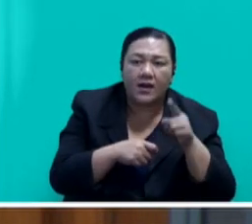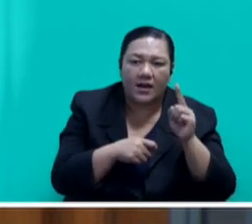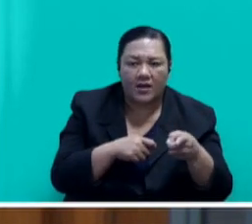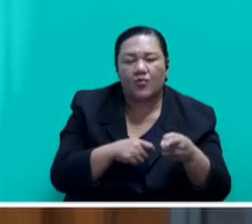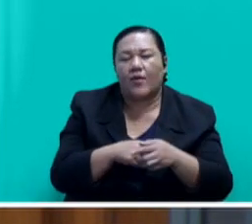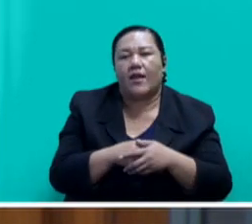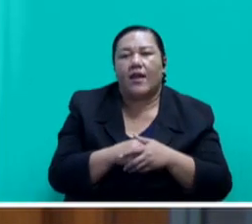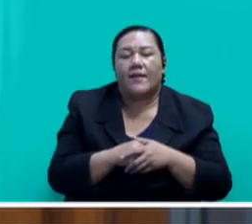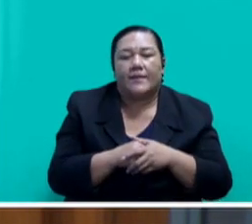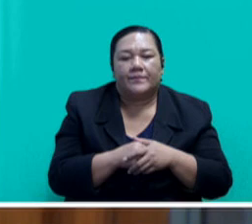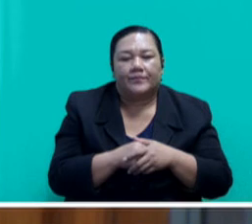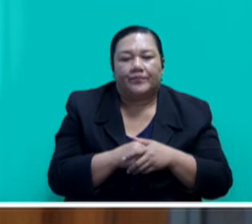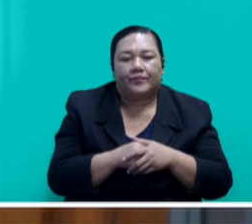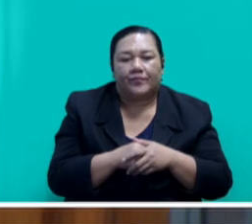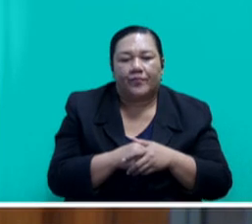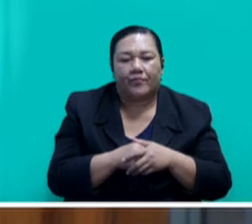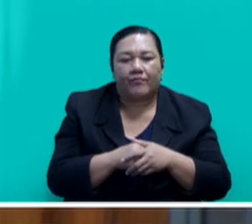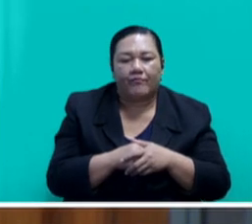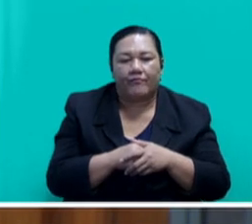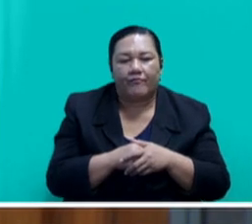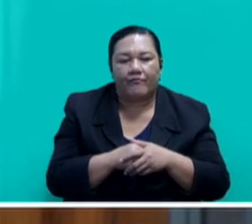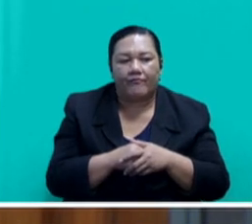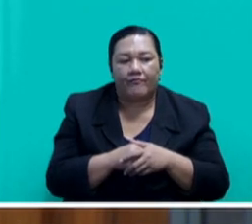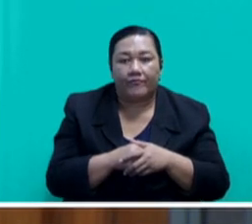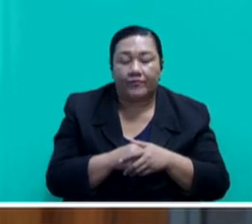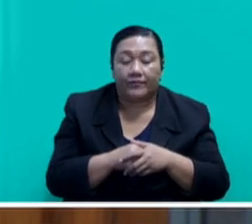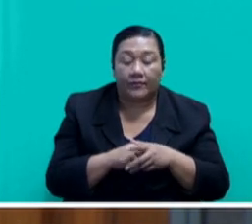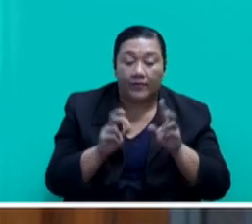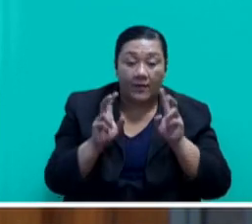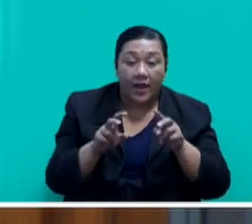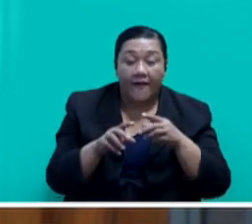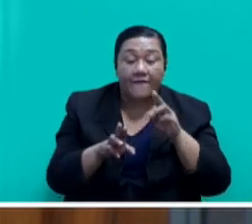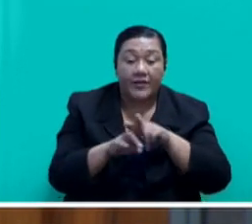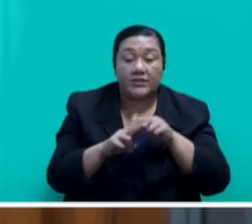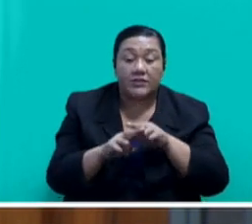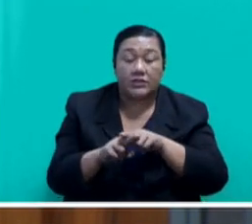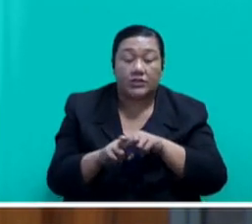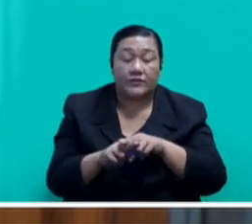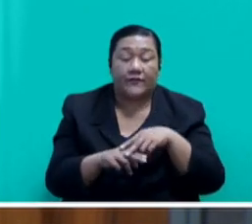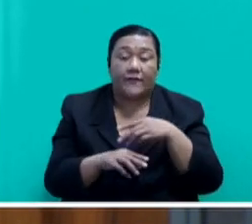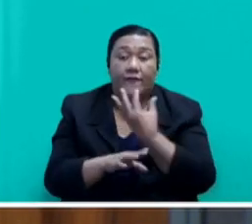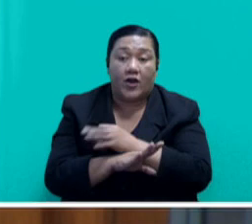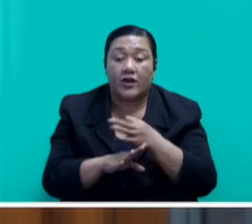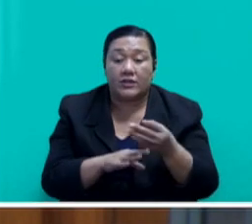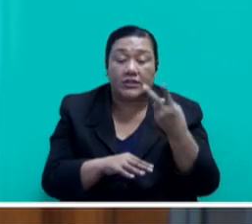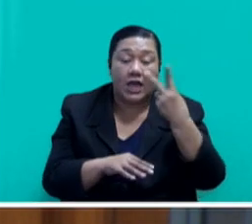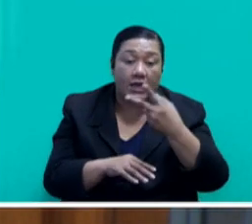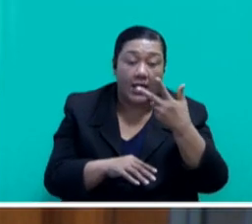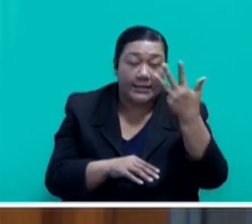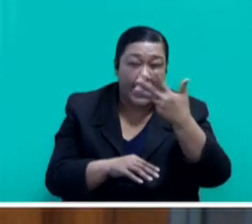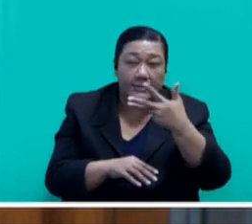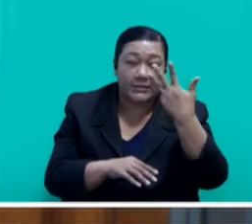Mr. Speaker, sir, in addition to the review of the Fiji Forest Act 1992, the Ministry is adopting a